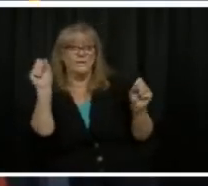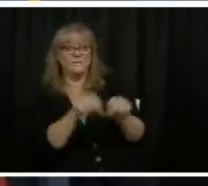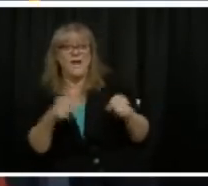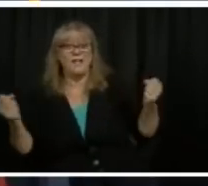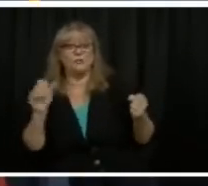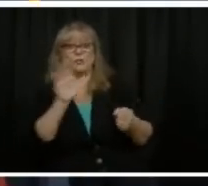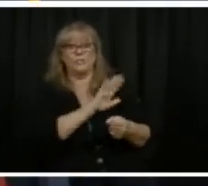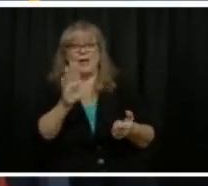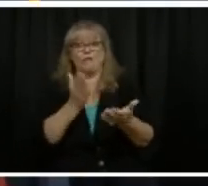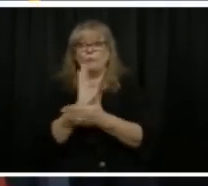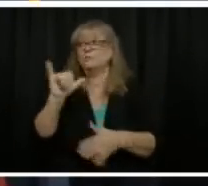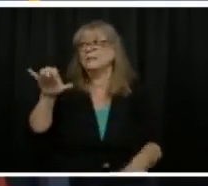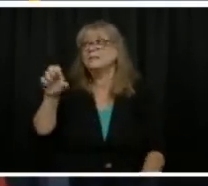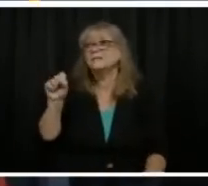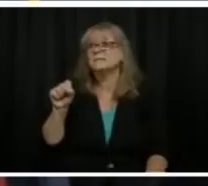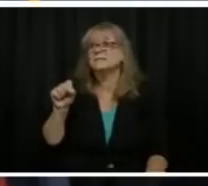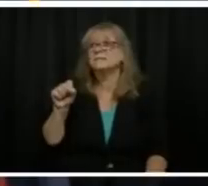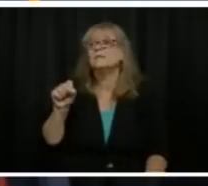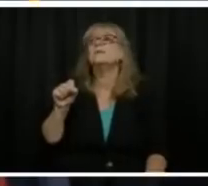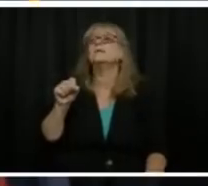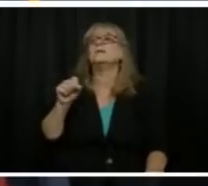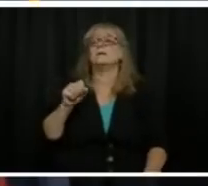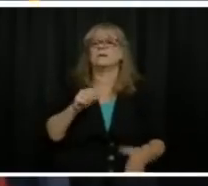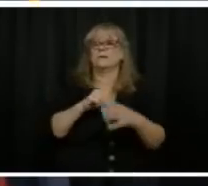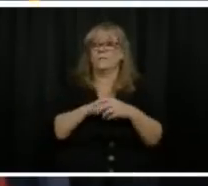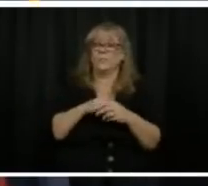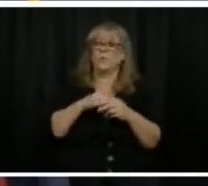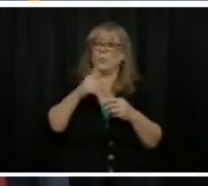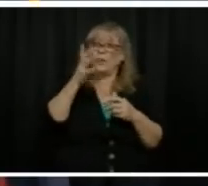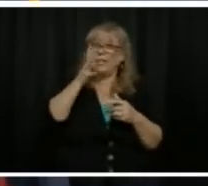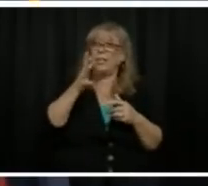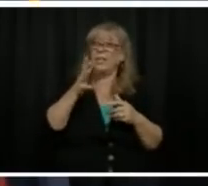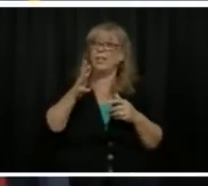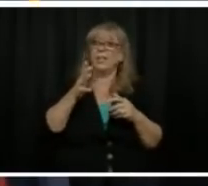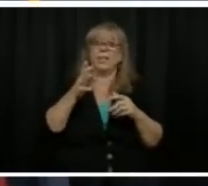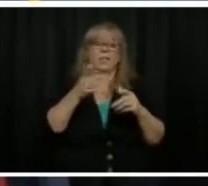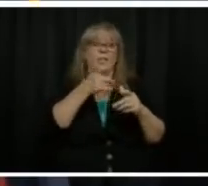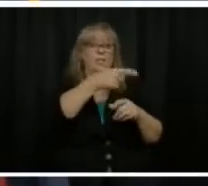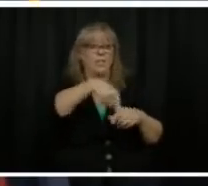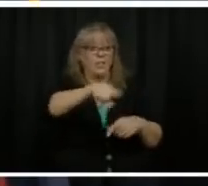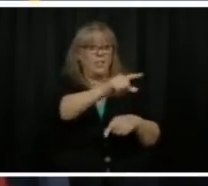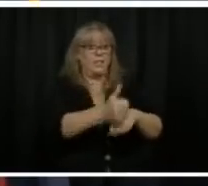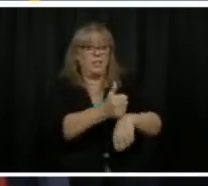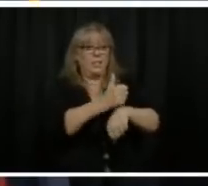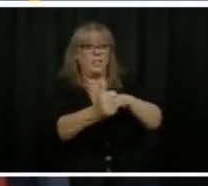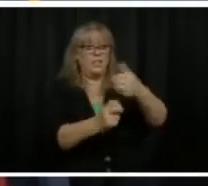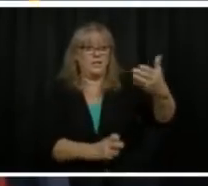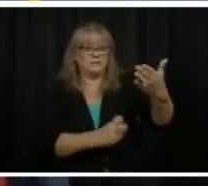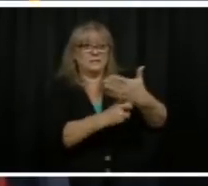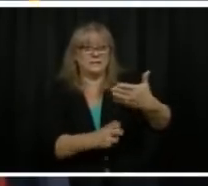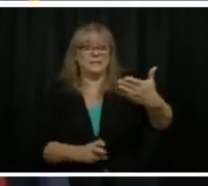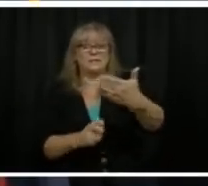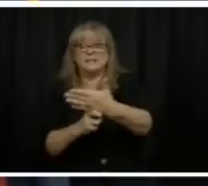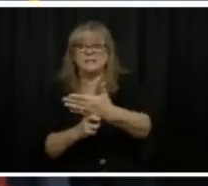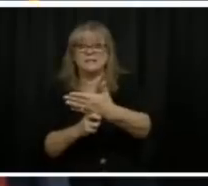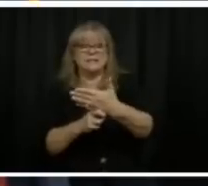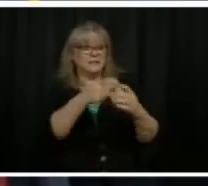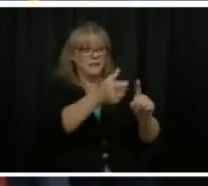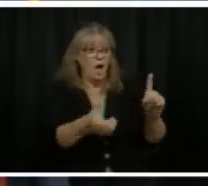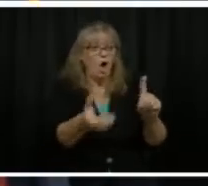and transparency. Are there criminal charges? What are these? How long are these people being detained? Are they respecting habeas